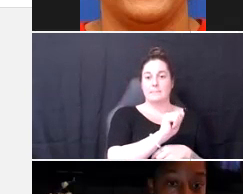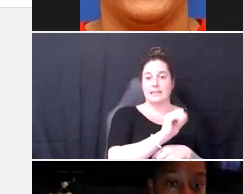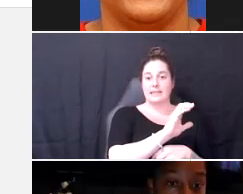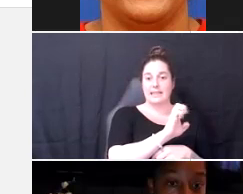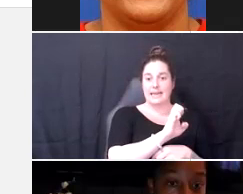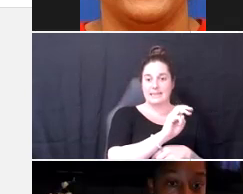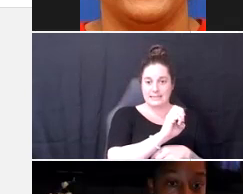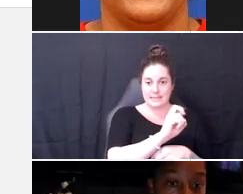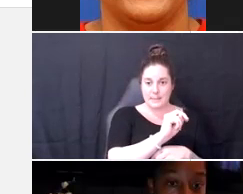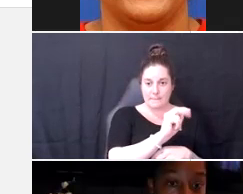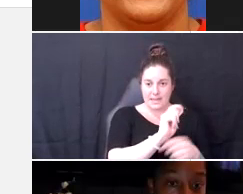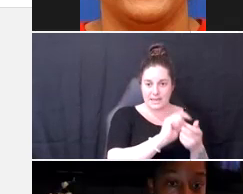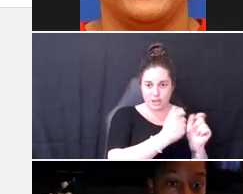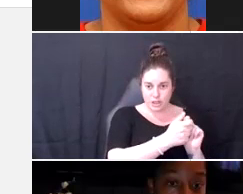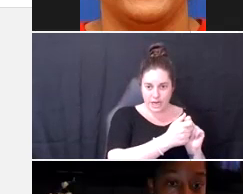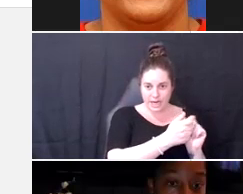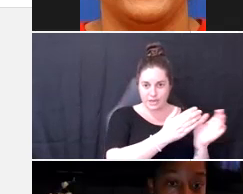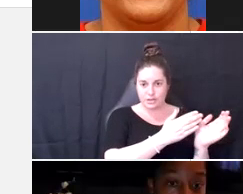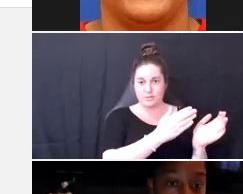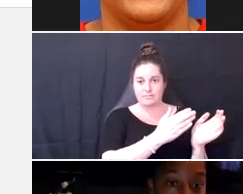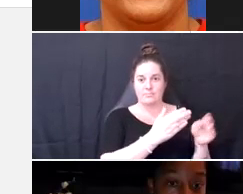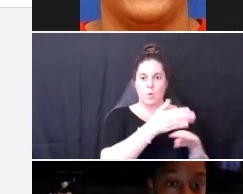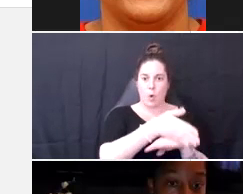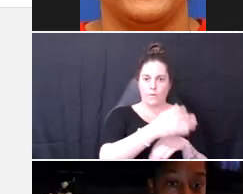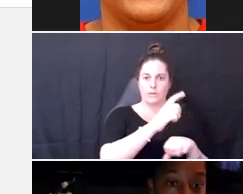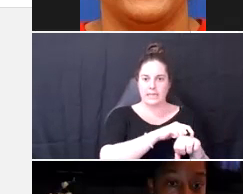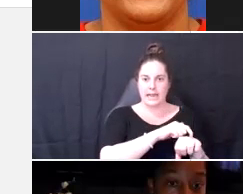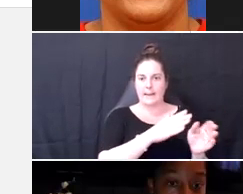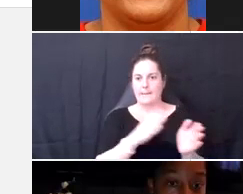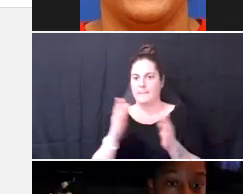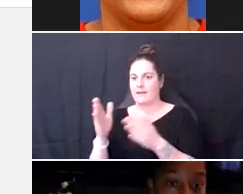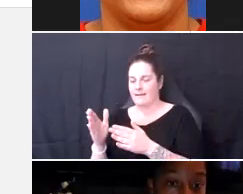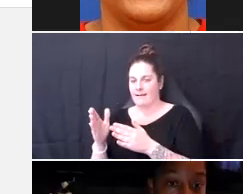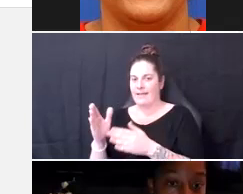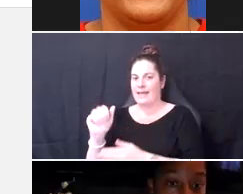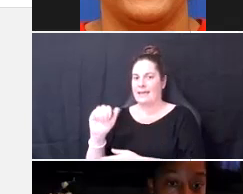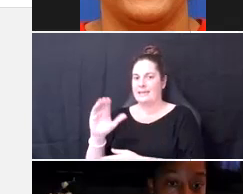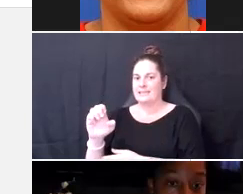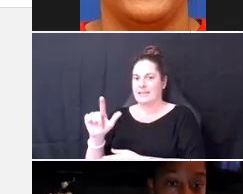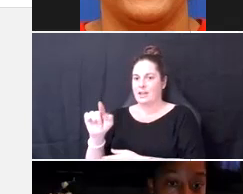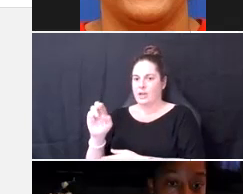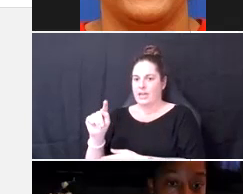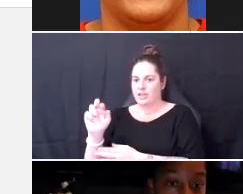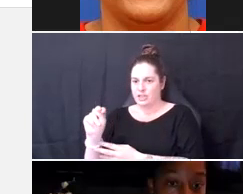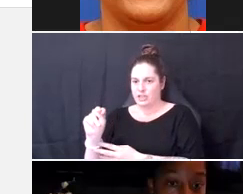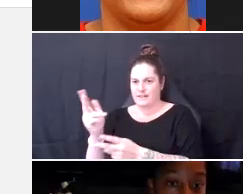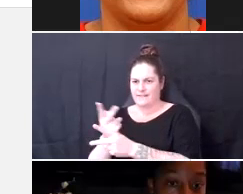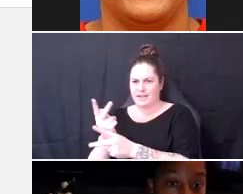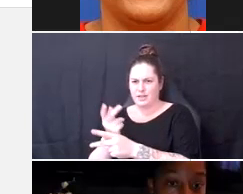velocity changes per unit time. Okay? And you have to think about this. How can I change,